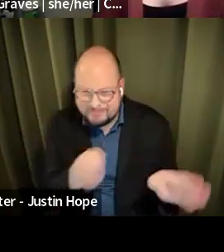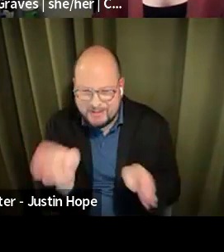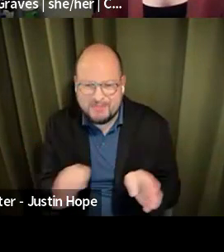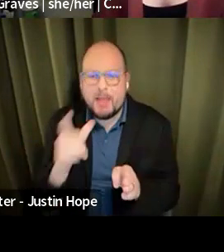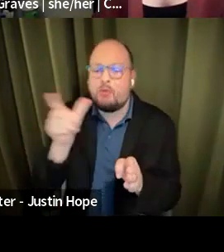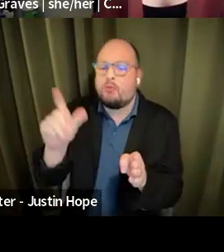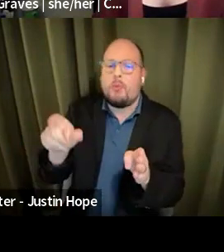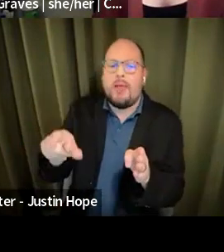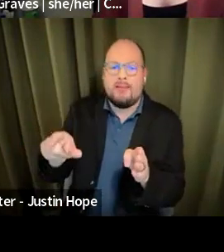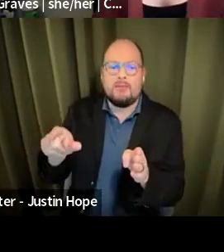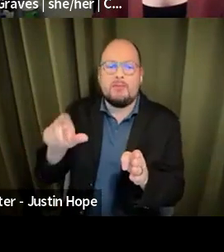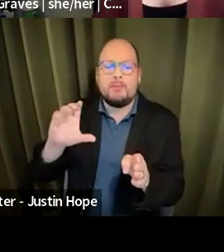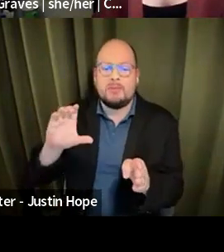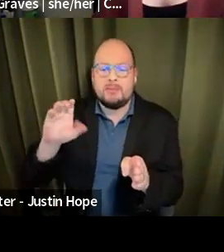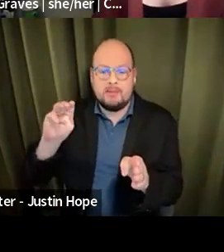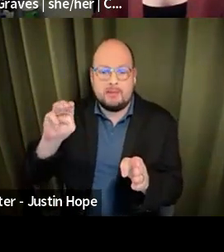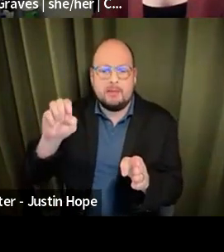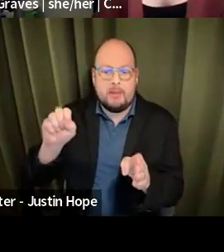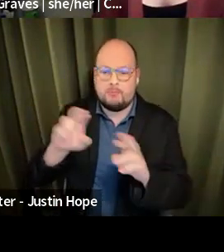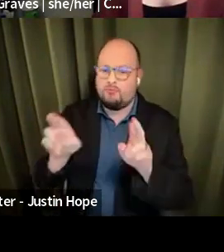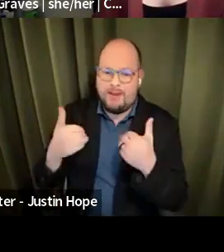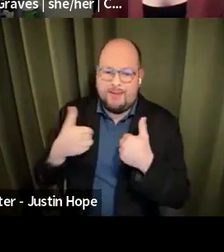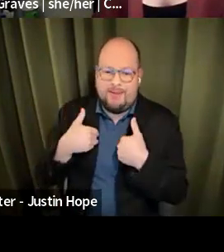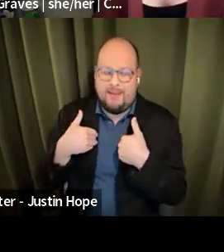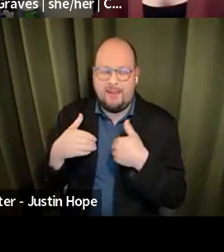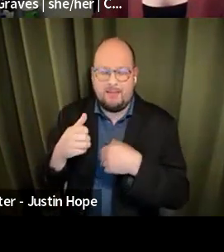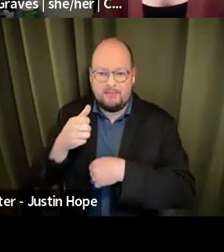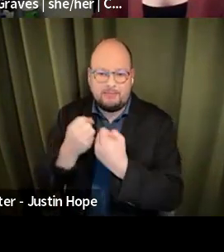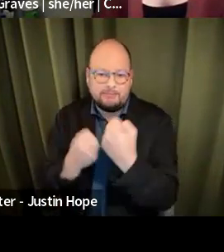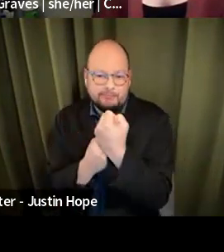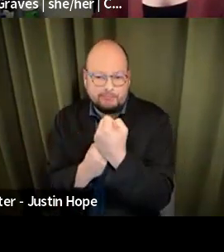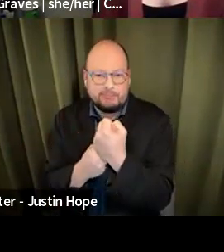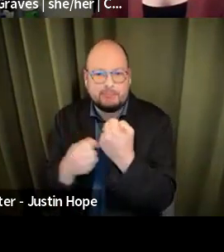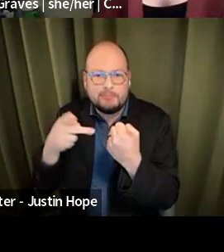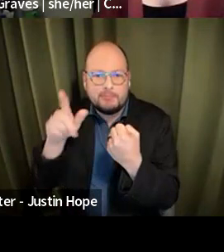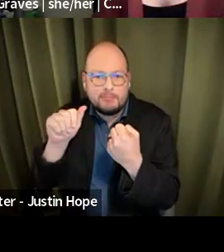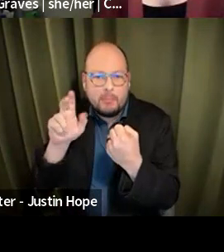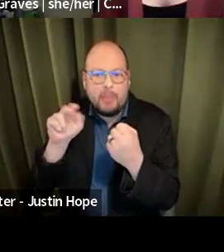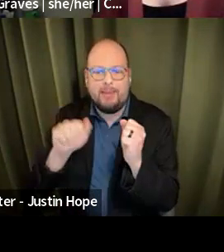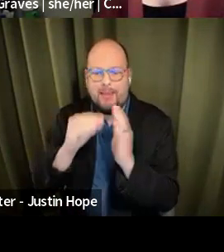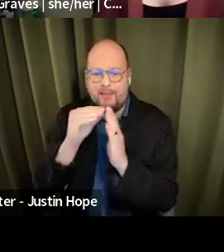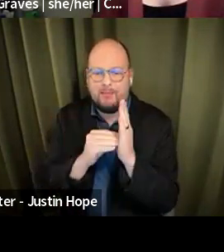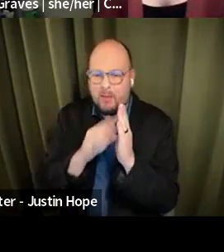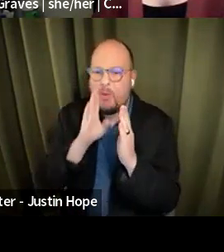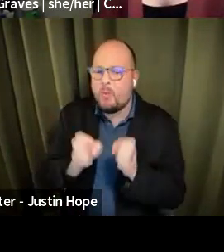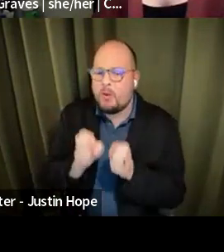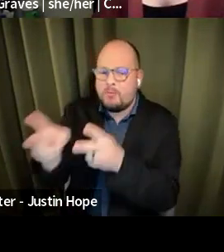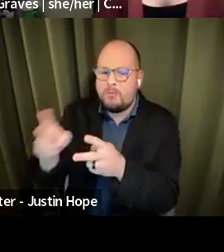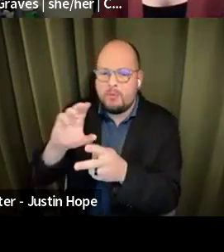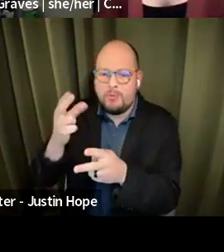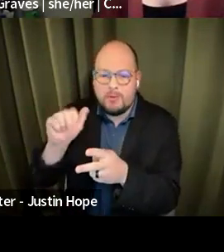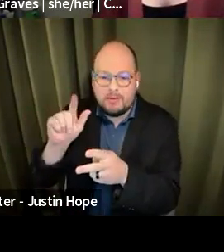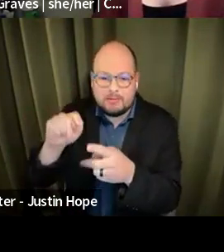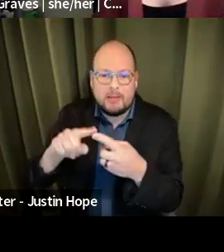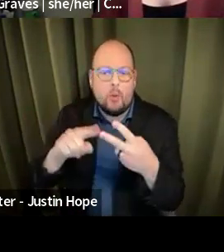plan for you that you can use as a basis for starting your own. And it will either get posted in the chat, or we'll make sure that we'll follow up with